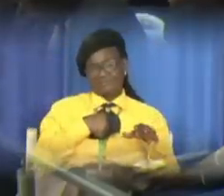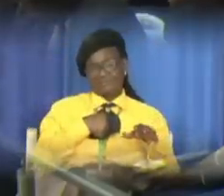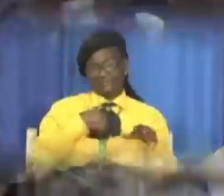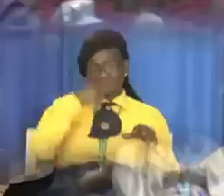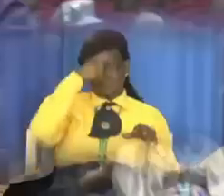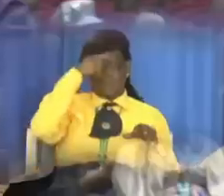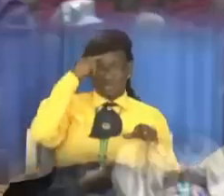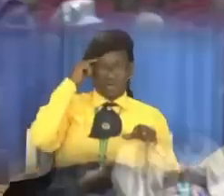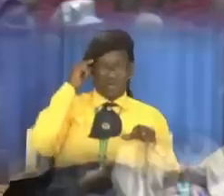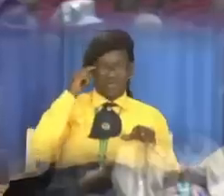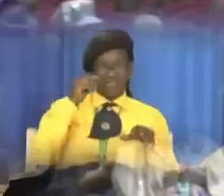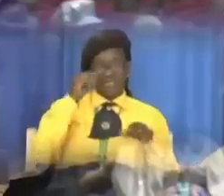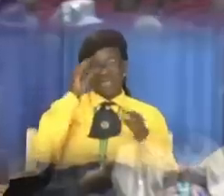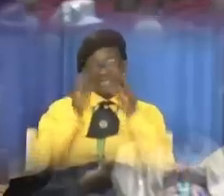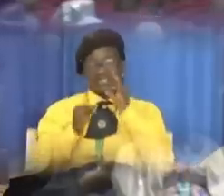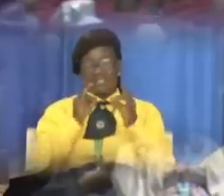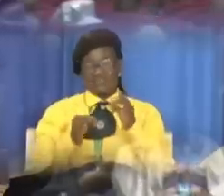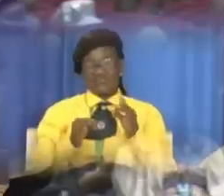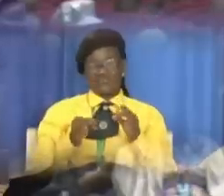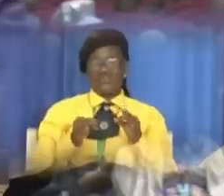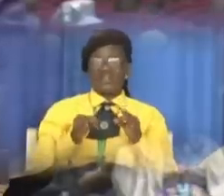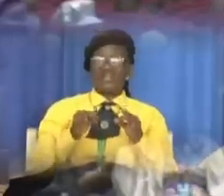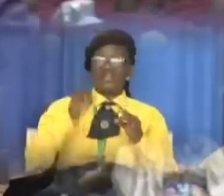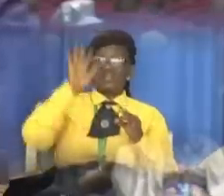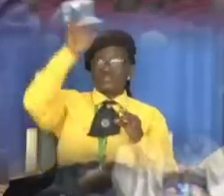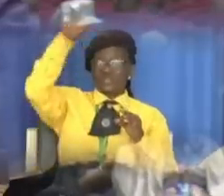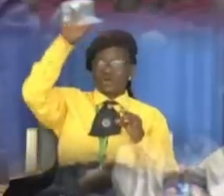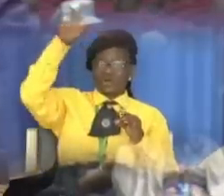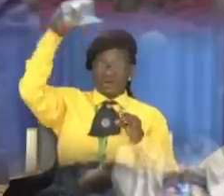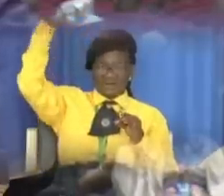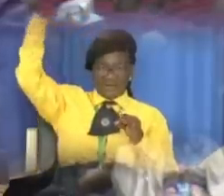Because if your light shines for me,